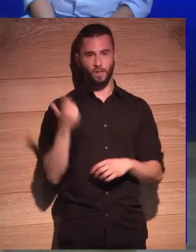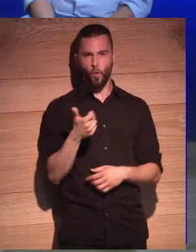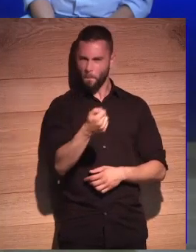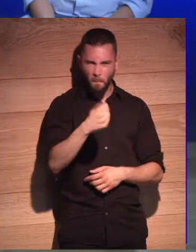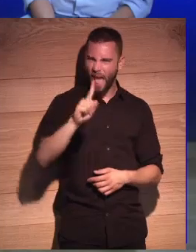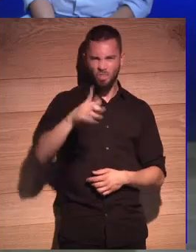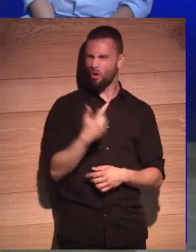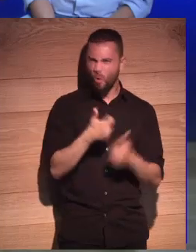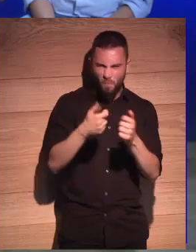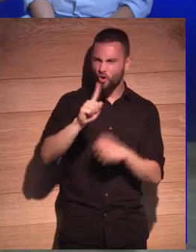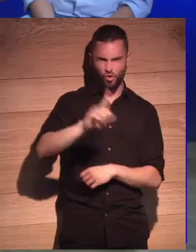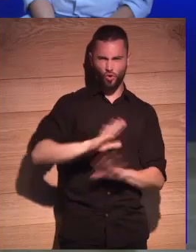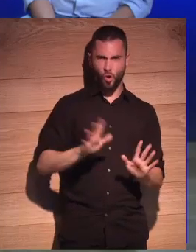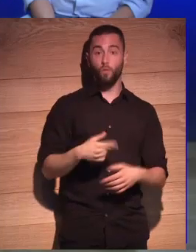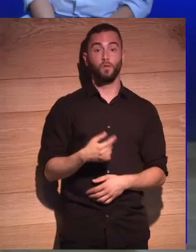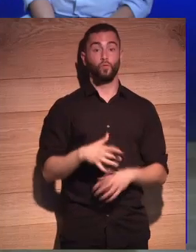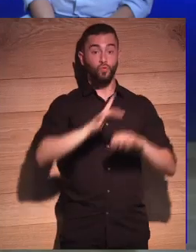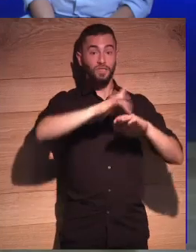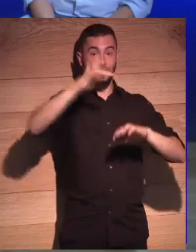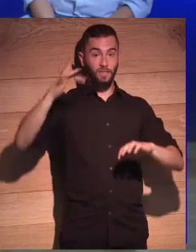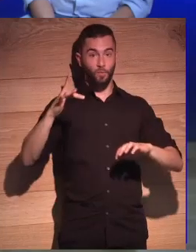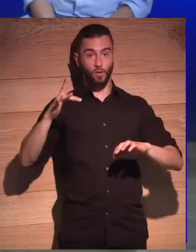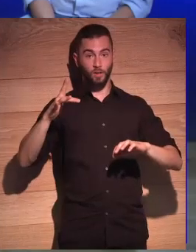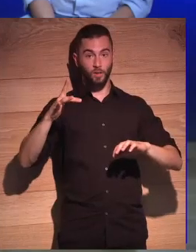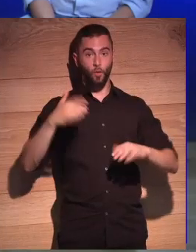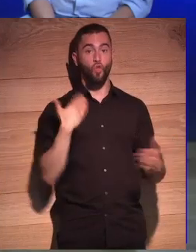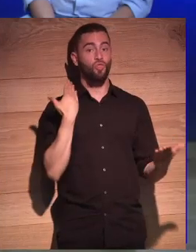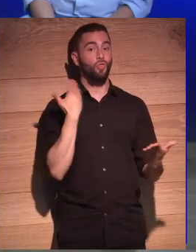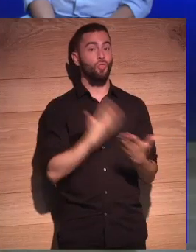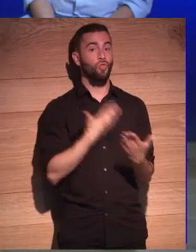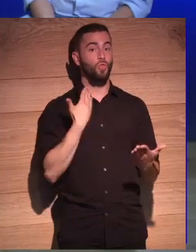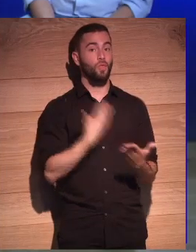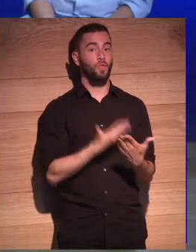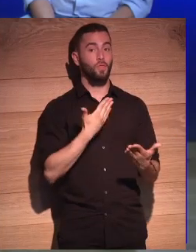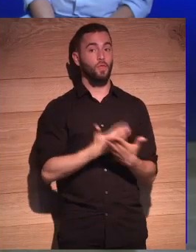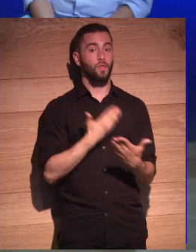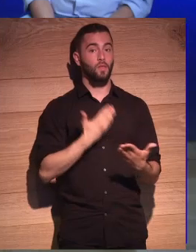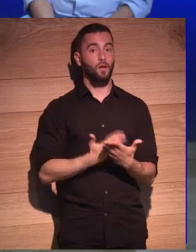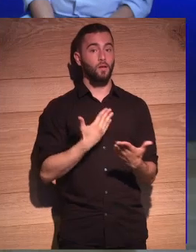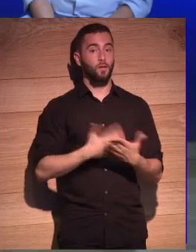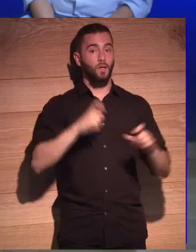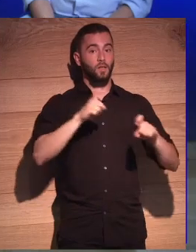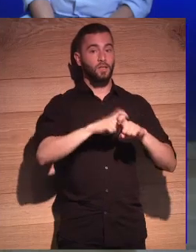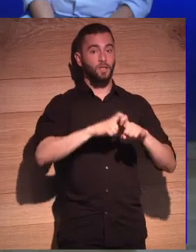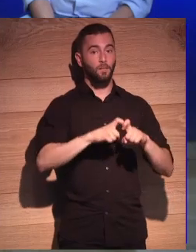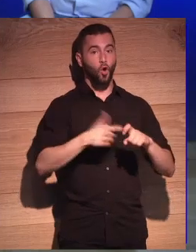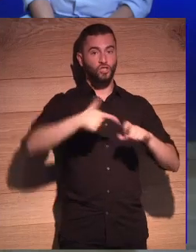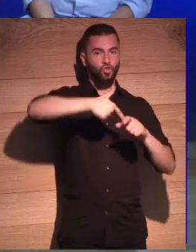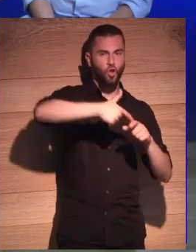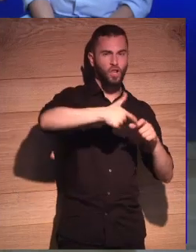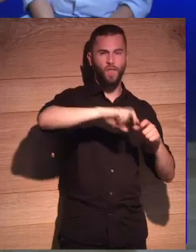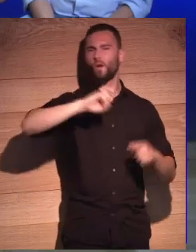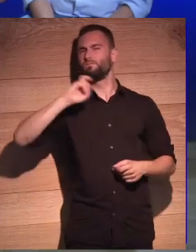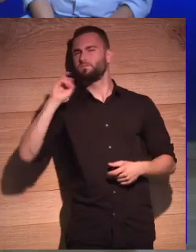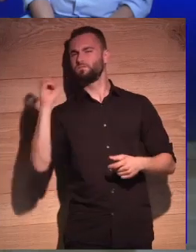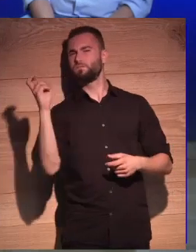have developed is a system with a device that really certifies you in all types of